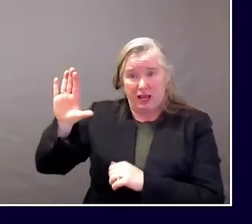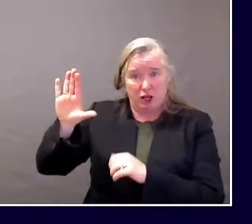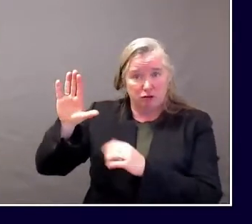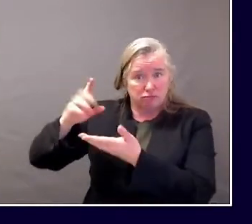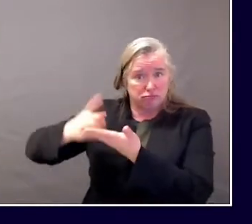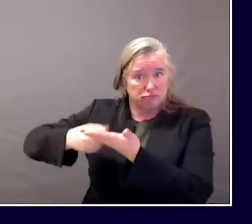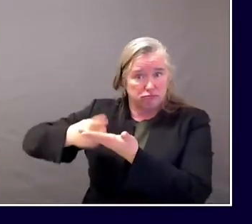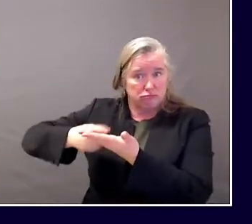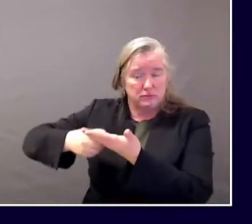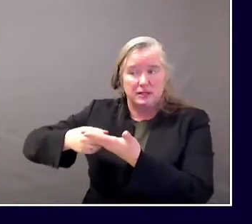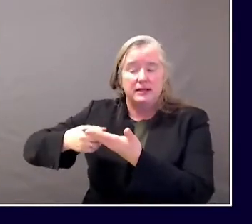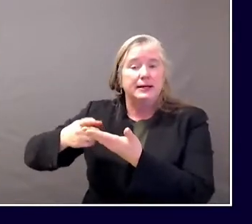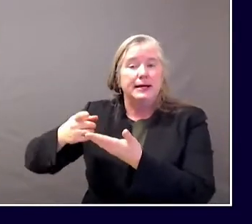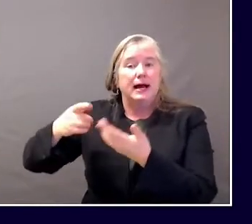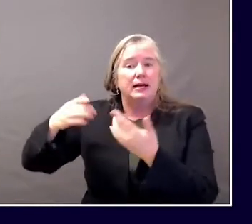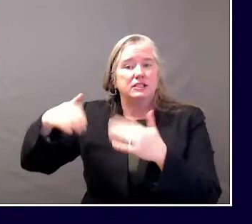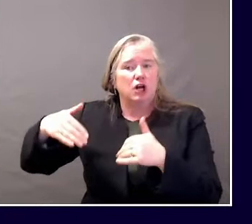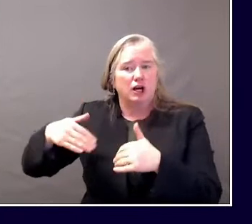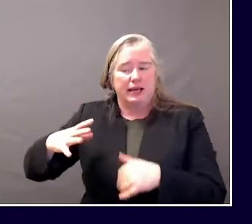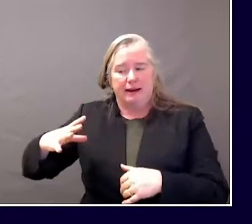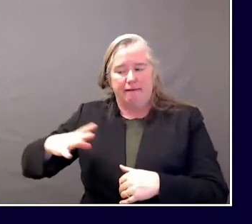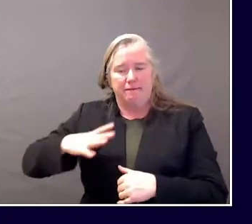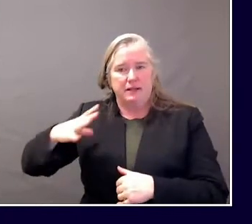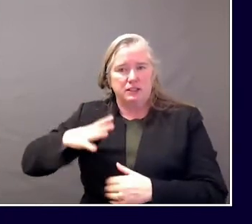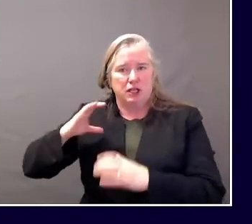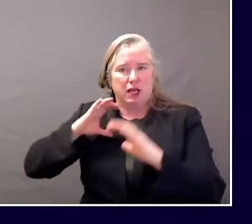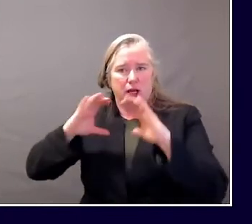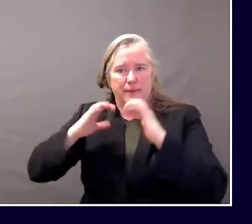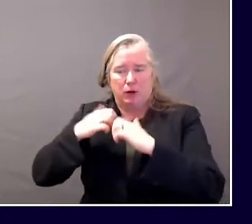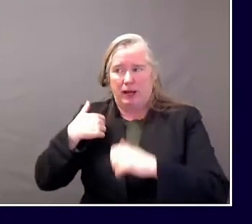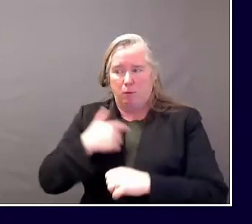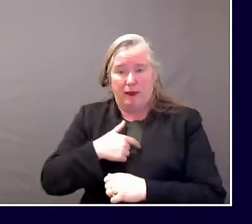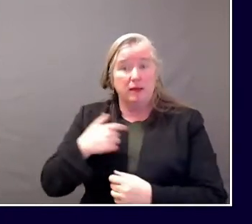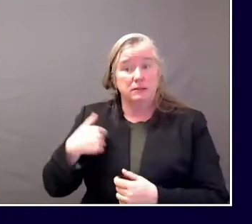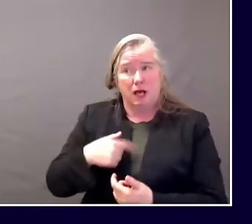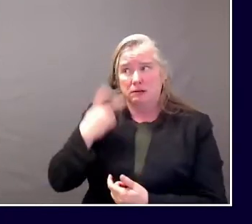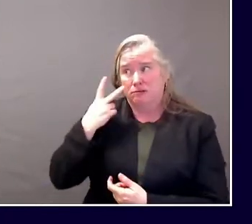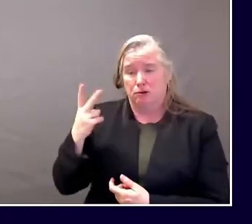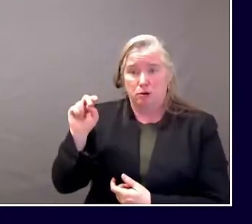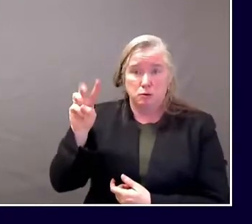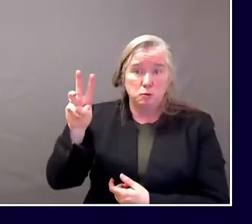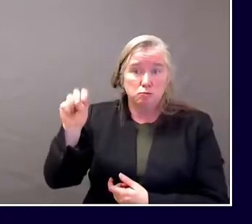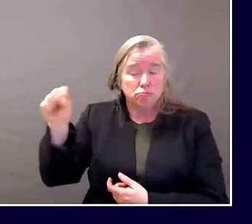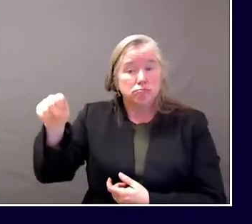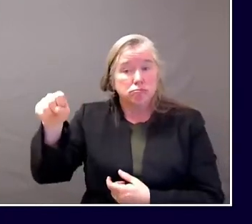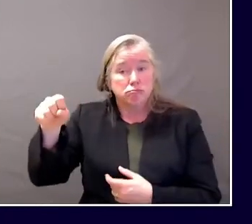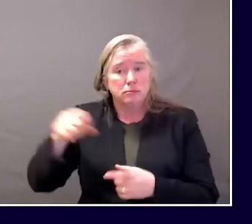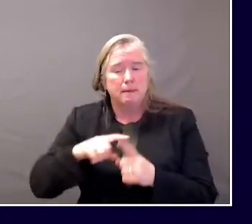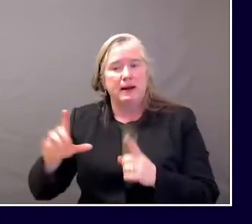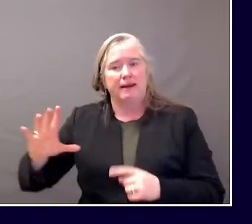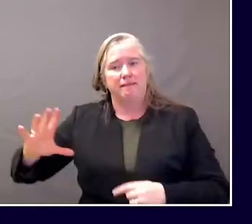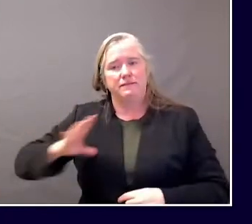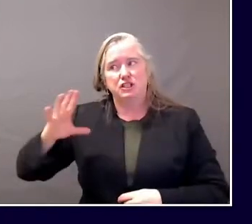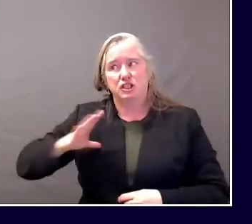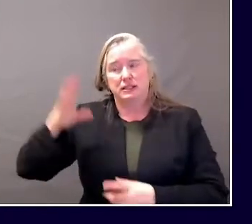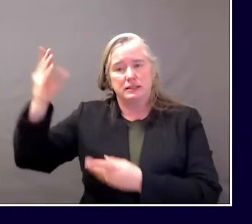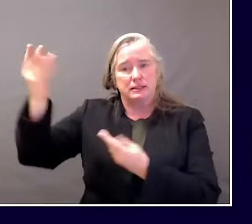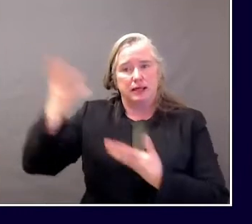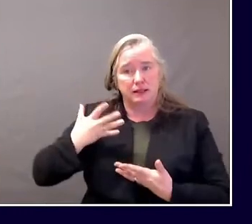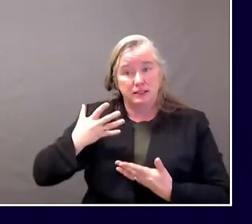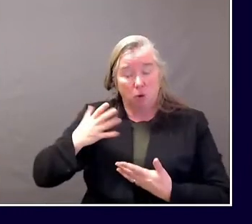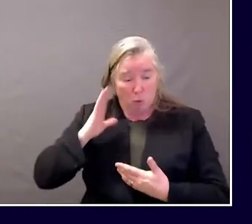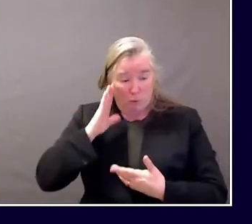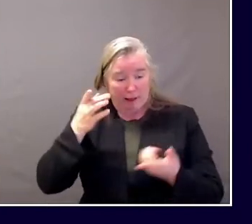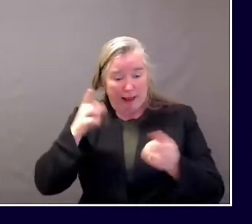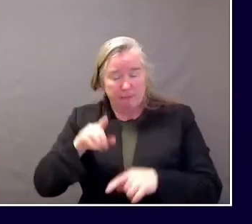been officially communicated to the states yet. Of course, and until perhaps the 20th, it may not be. So I can't comment on